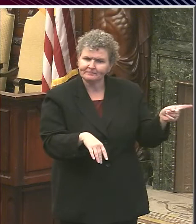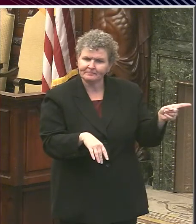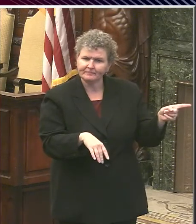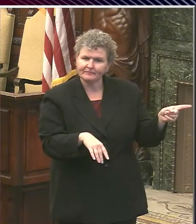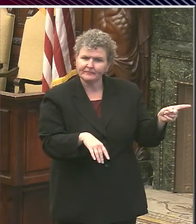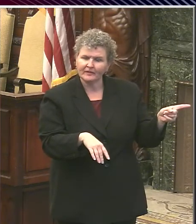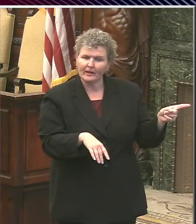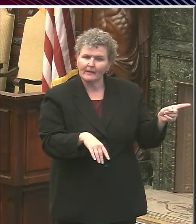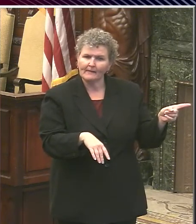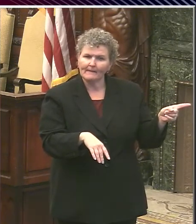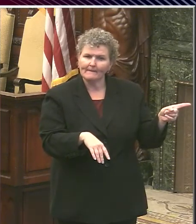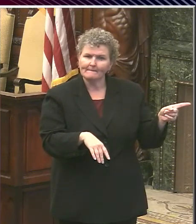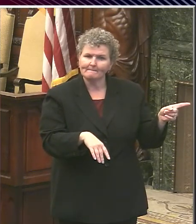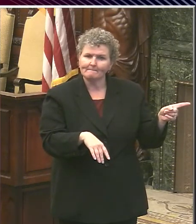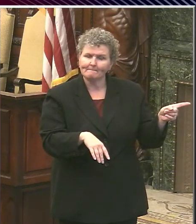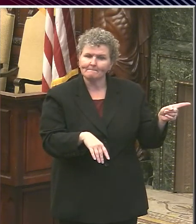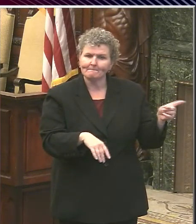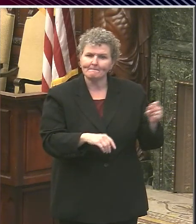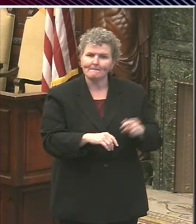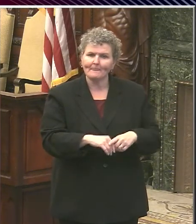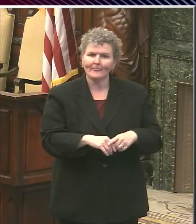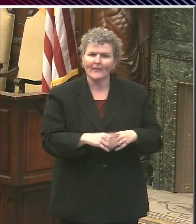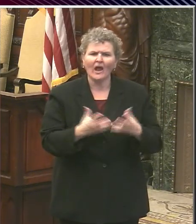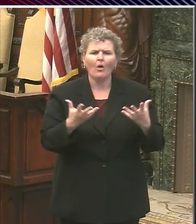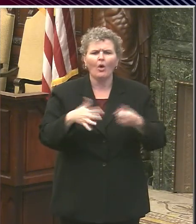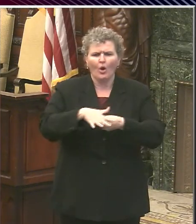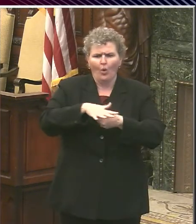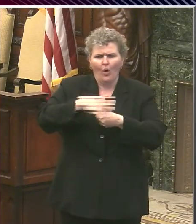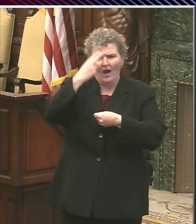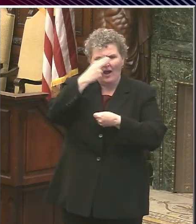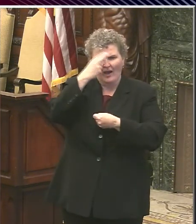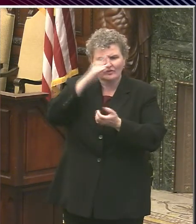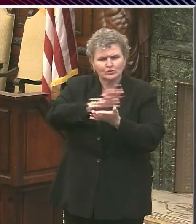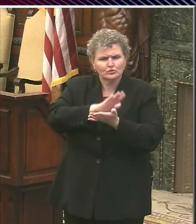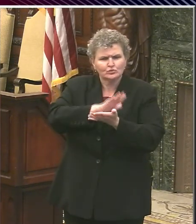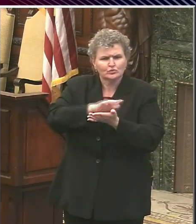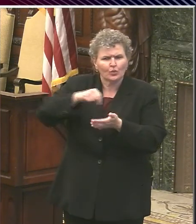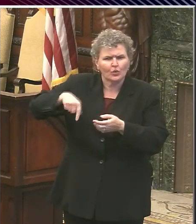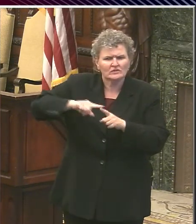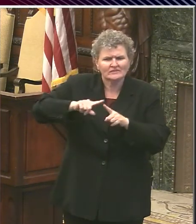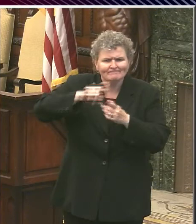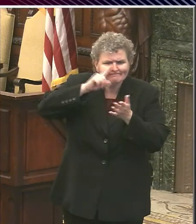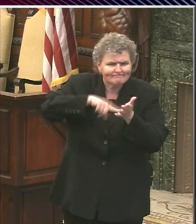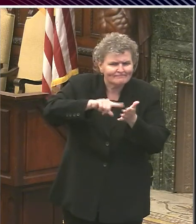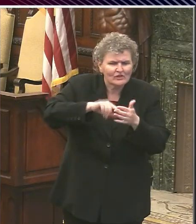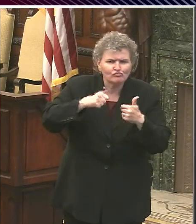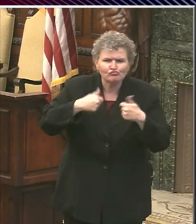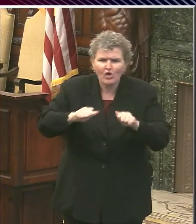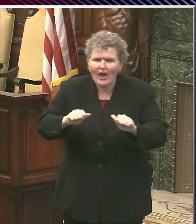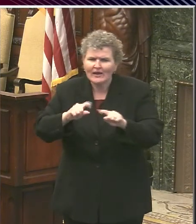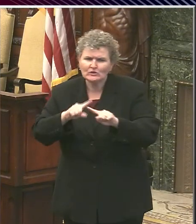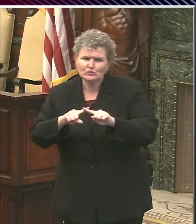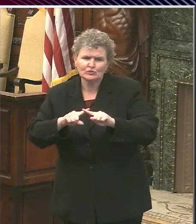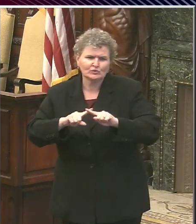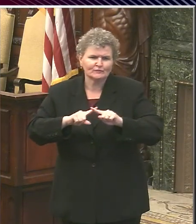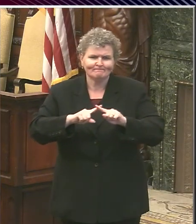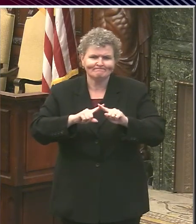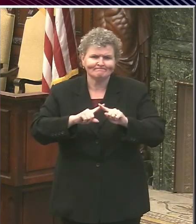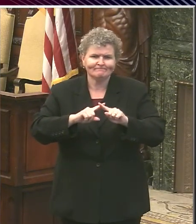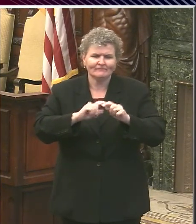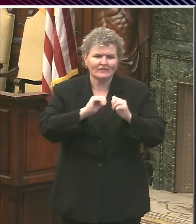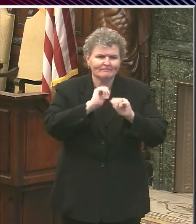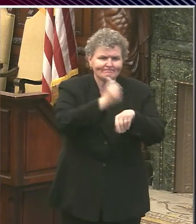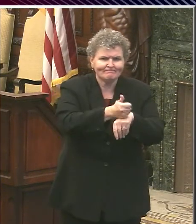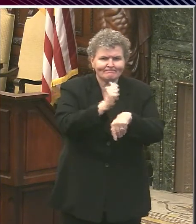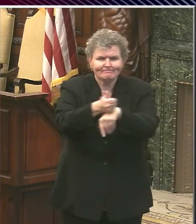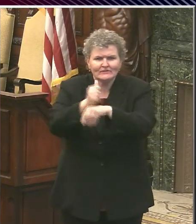a lot of the local Catholic schools who have been looking for different ways to still try to get some sports approved.